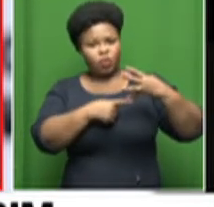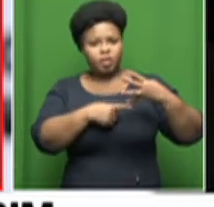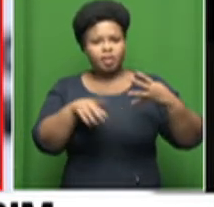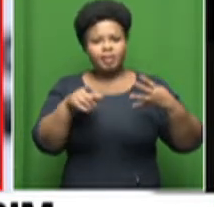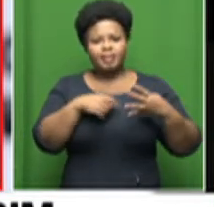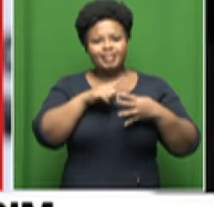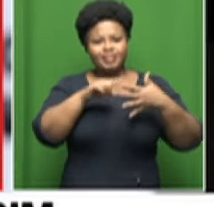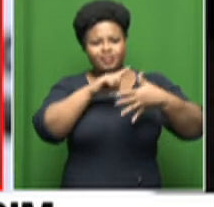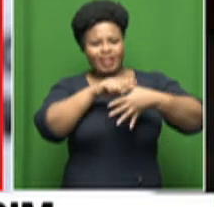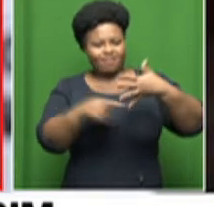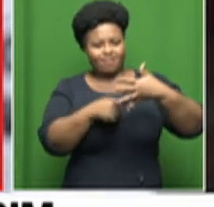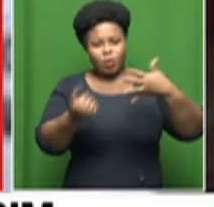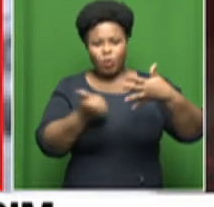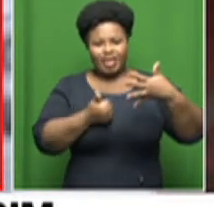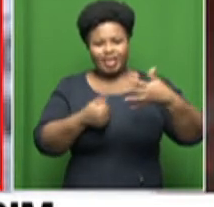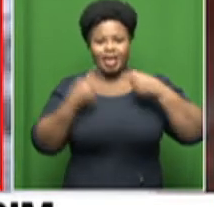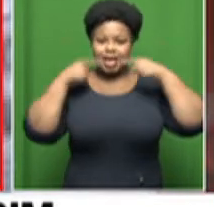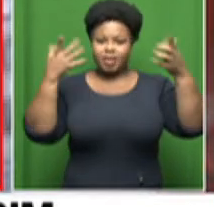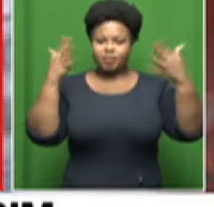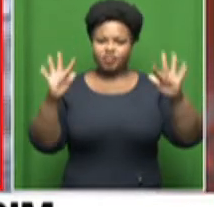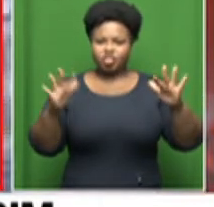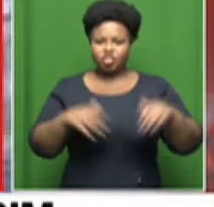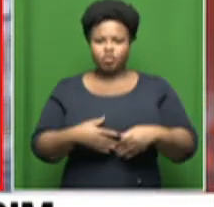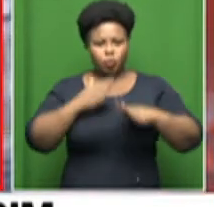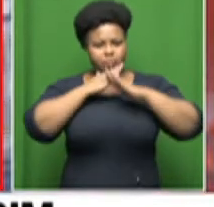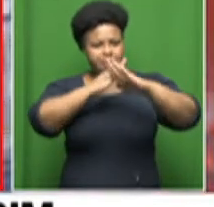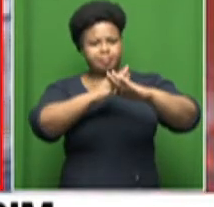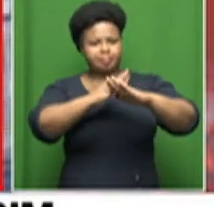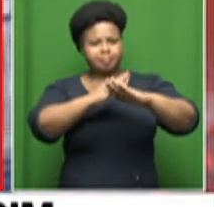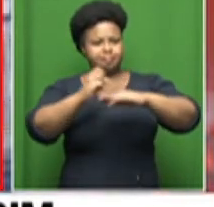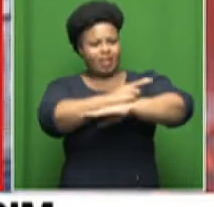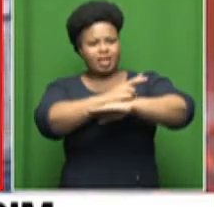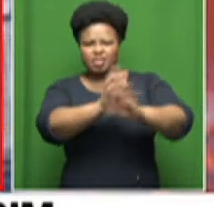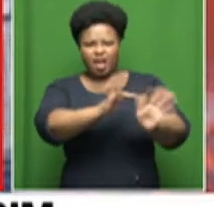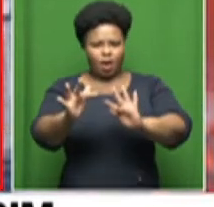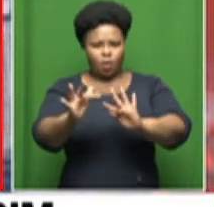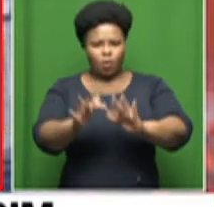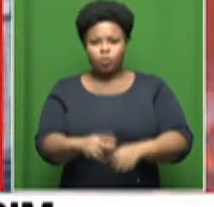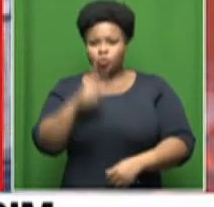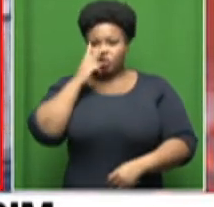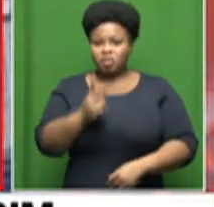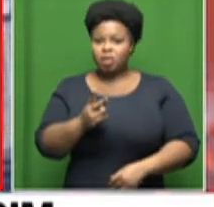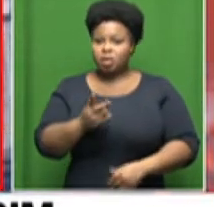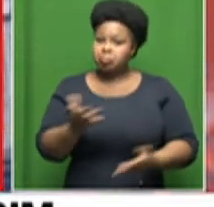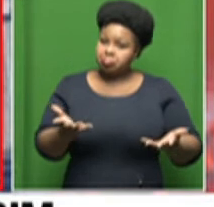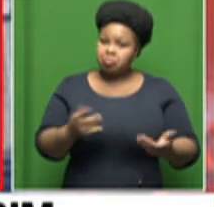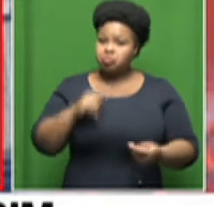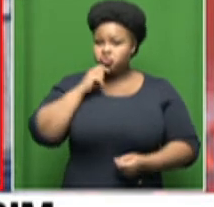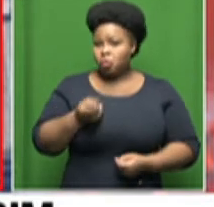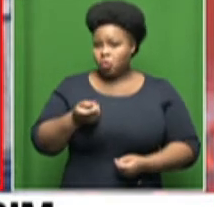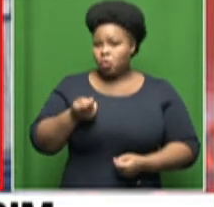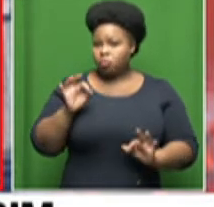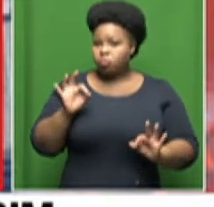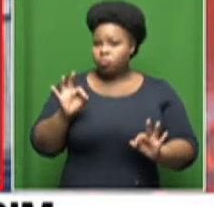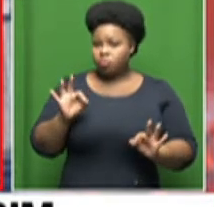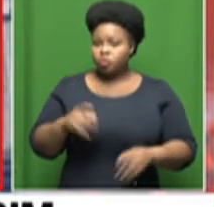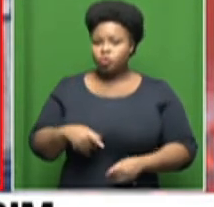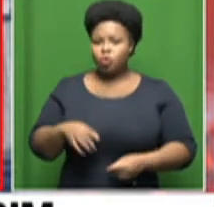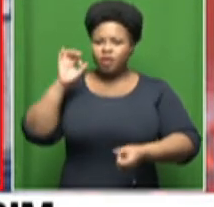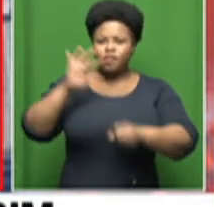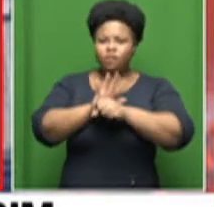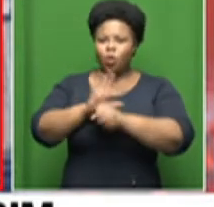vaccine trials that have published their efficacy, we can see that clinically apparent, that's the full